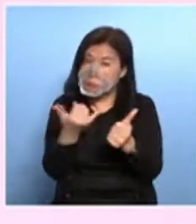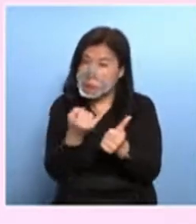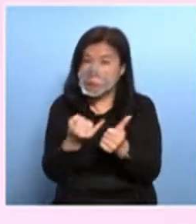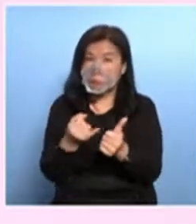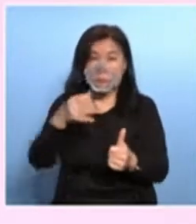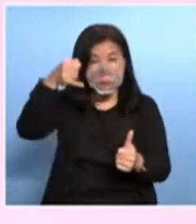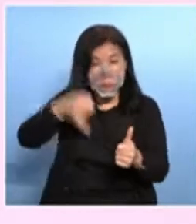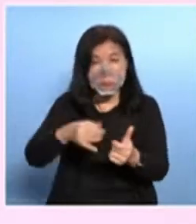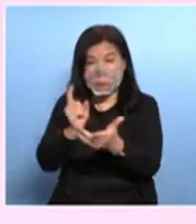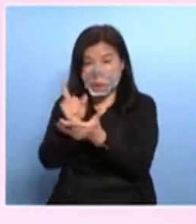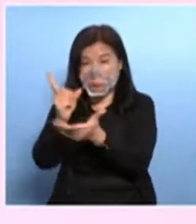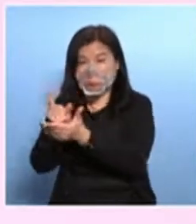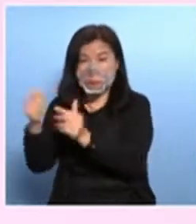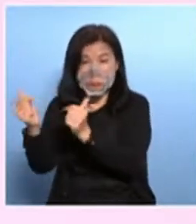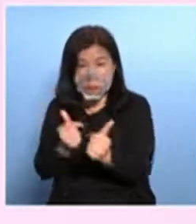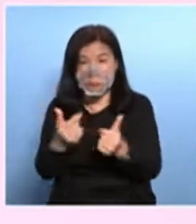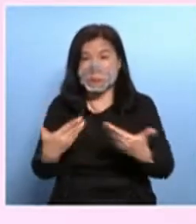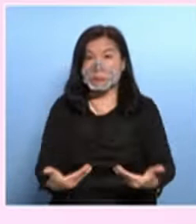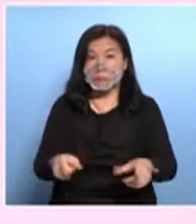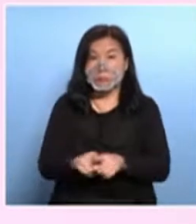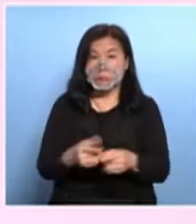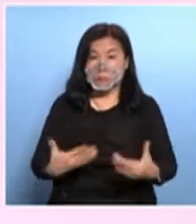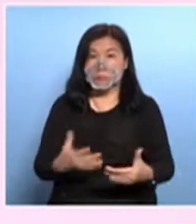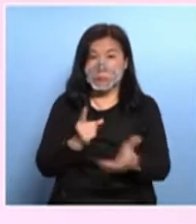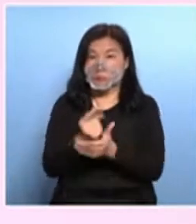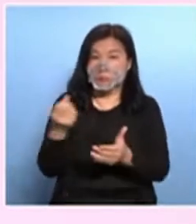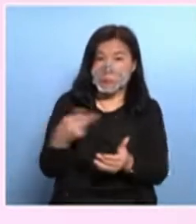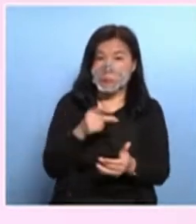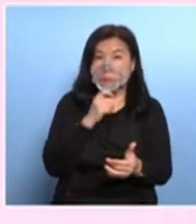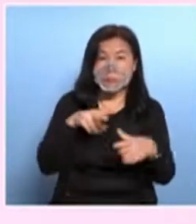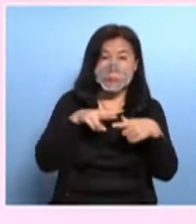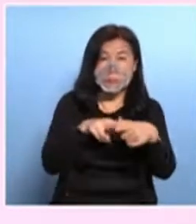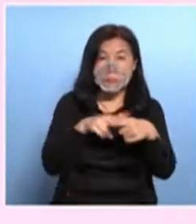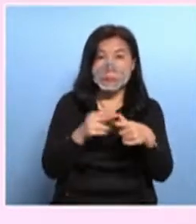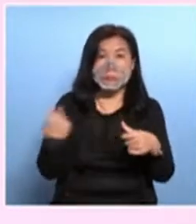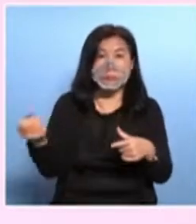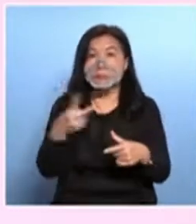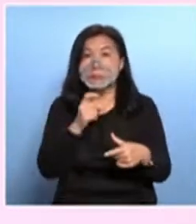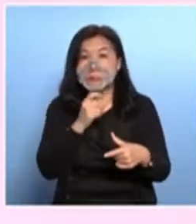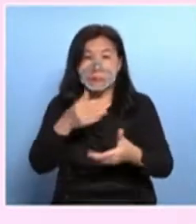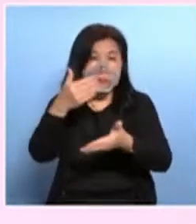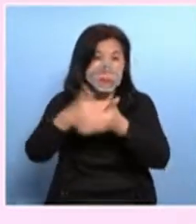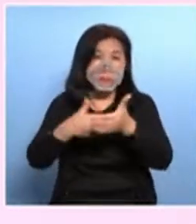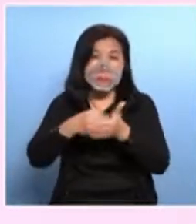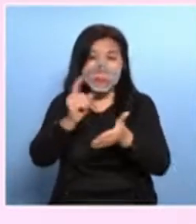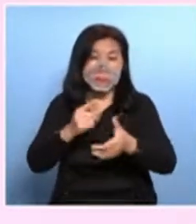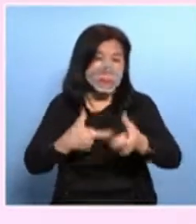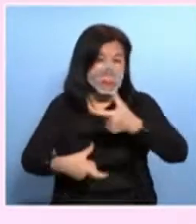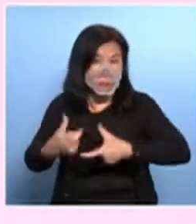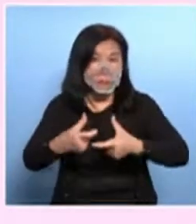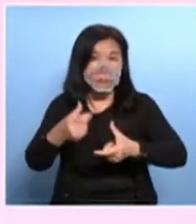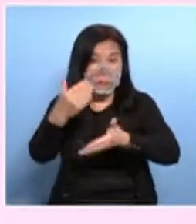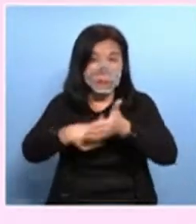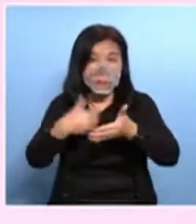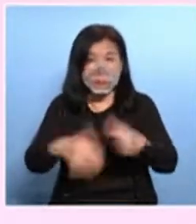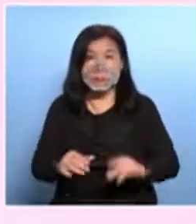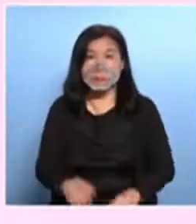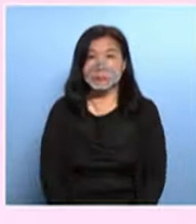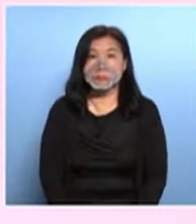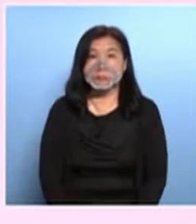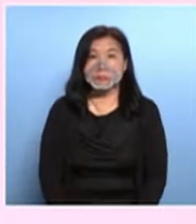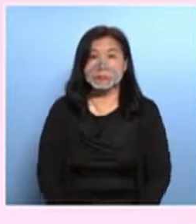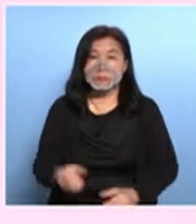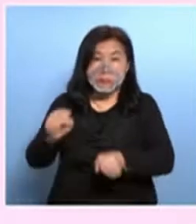of the recurrent expenditure reduction, we will not roll out any further expenditure reduction program this year. Otherwise,